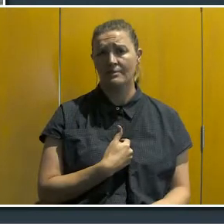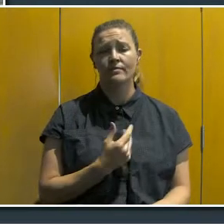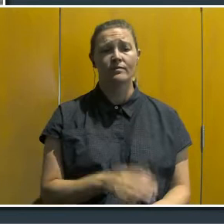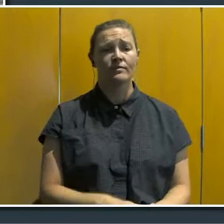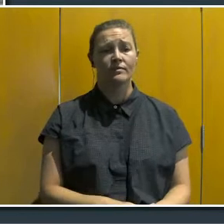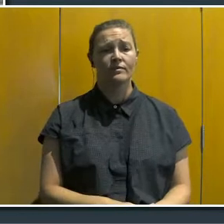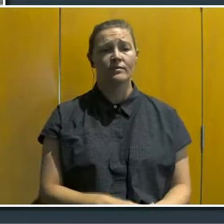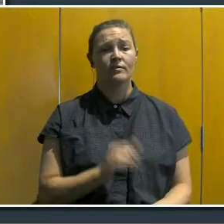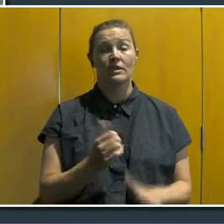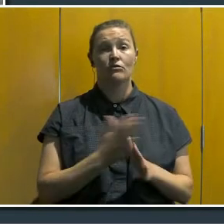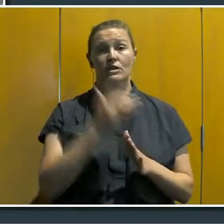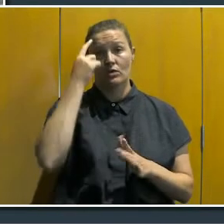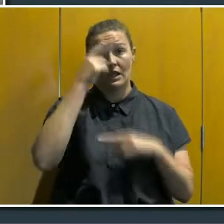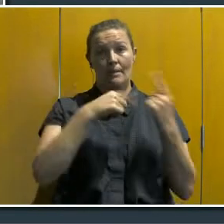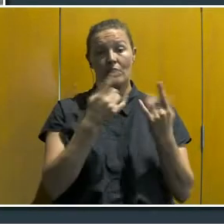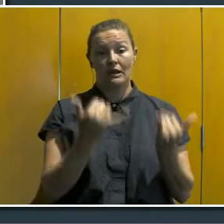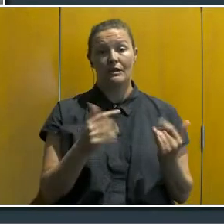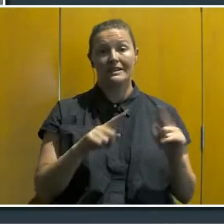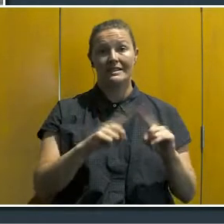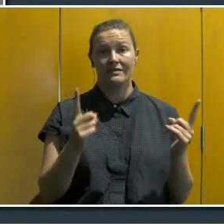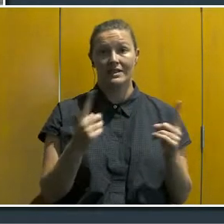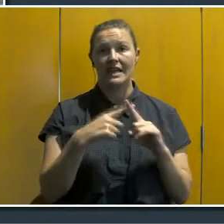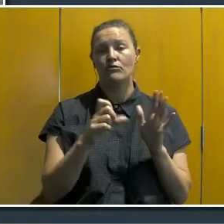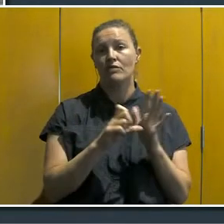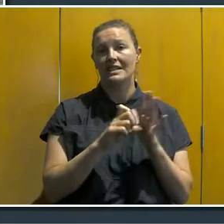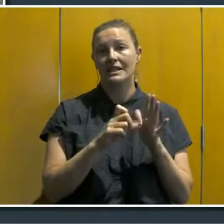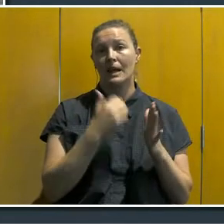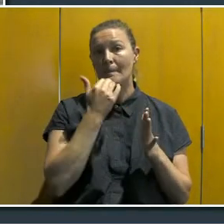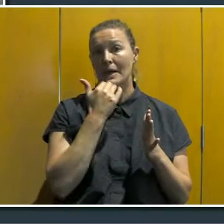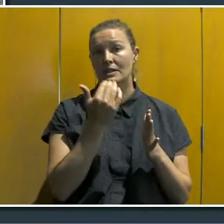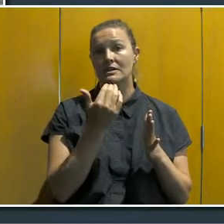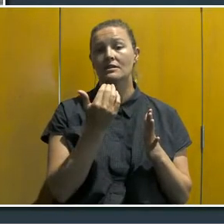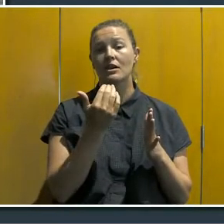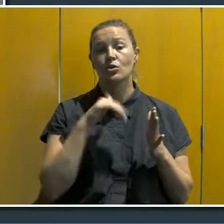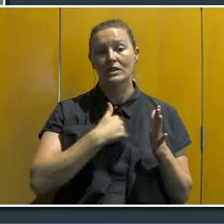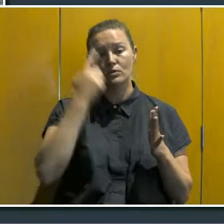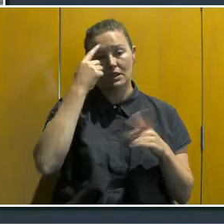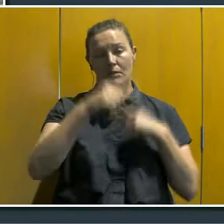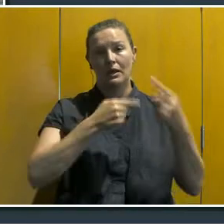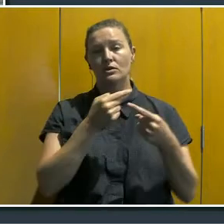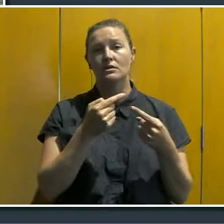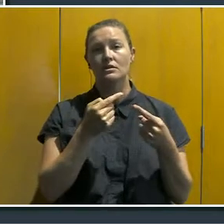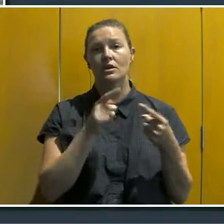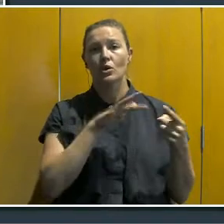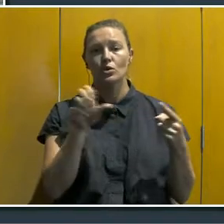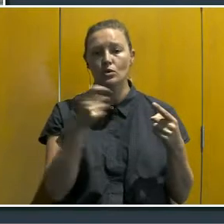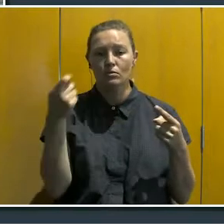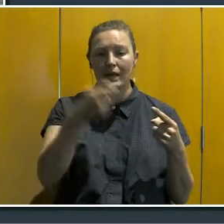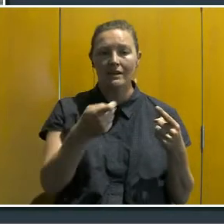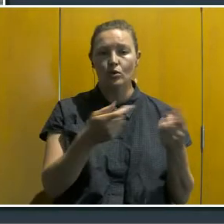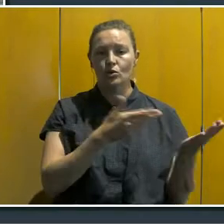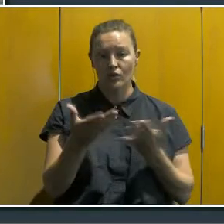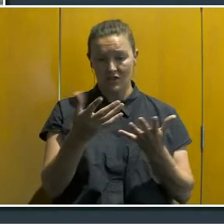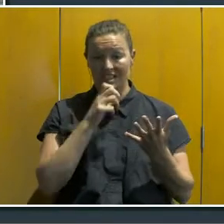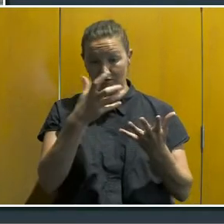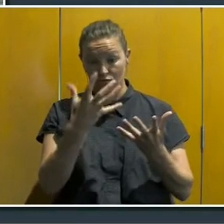thinking around the current difference in rating amounts would have been to take into account who should pay for services